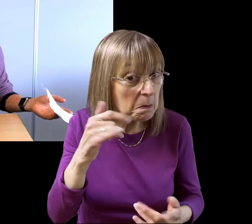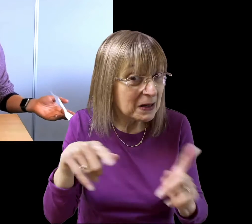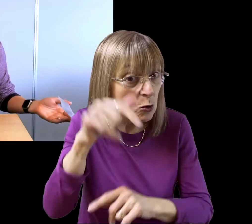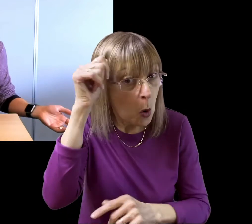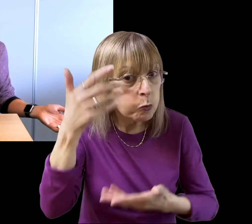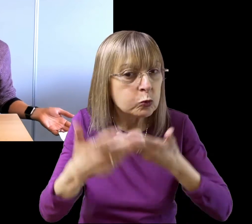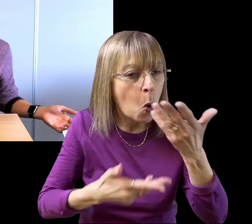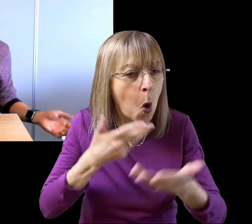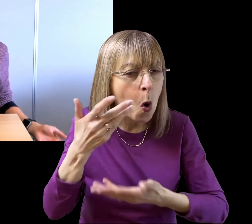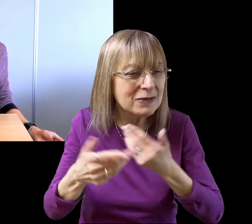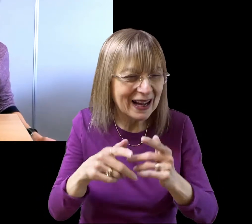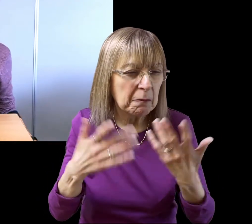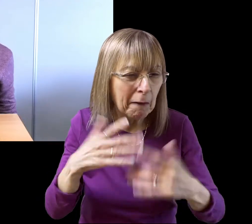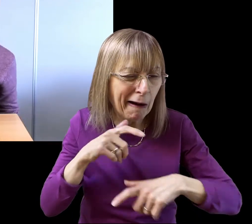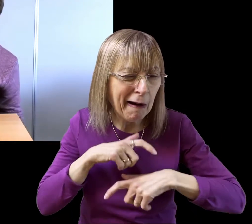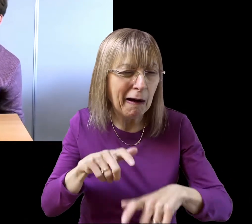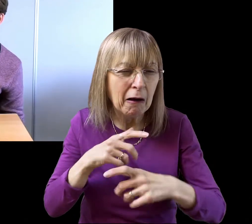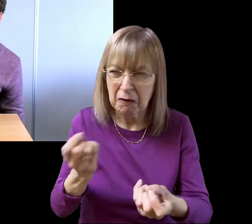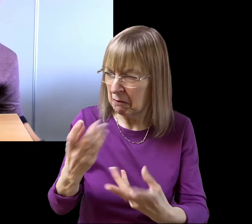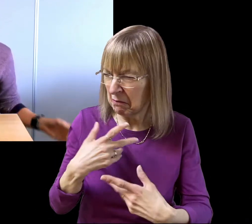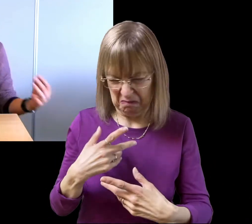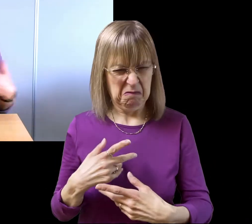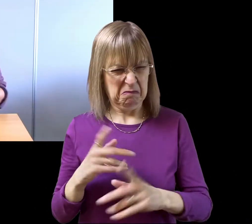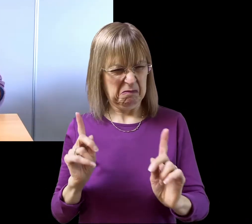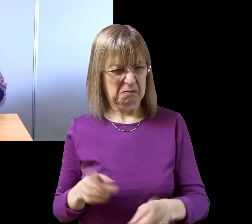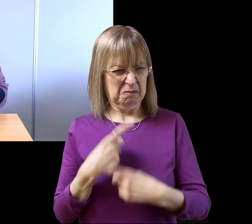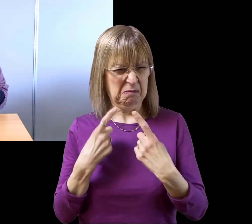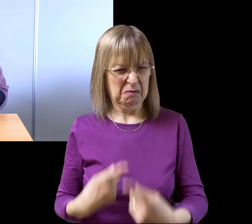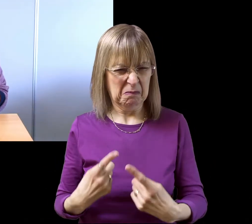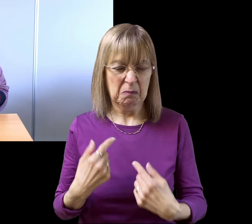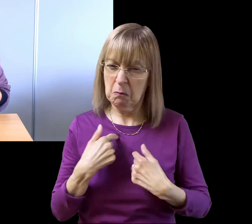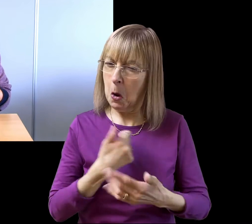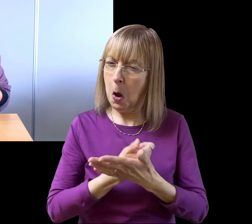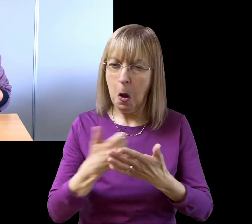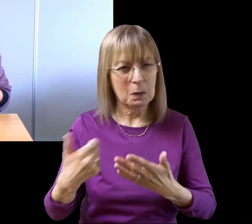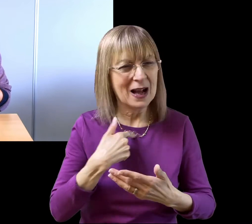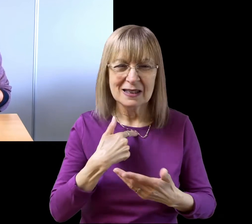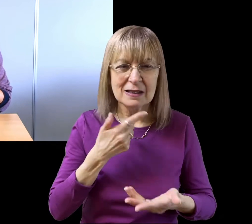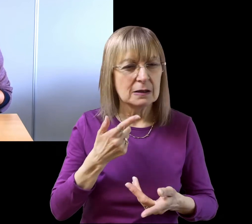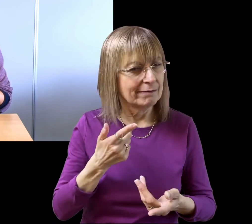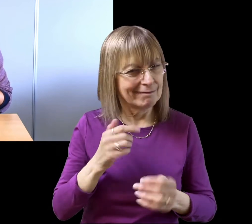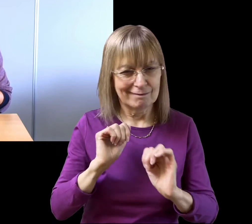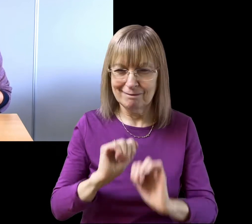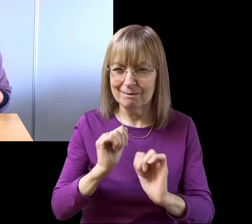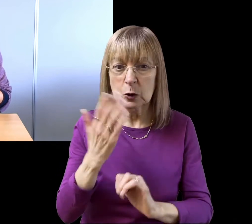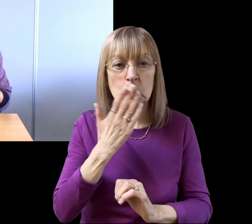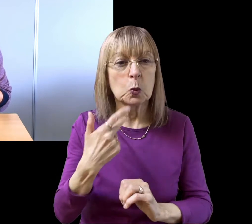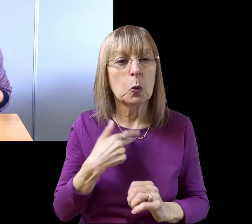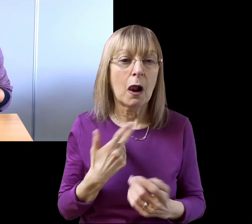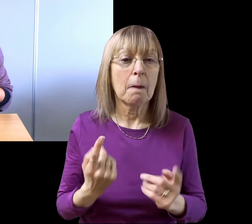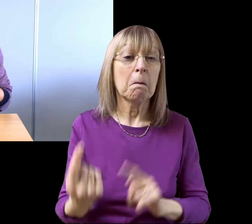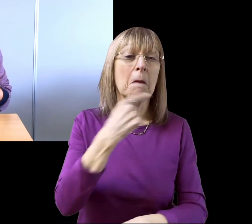heard this. The legend goes that it's impossible. We always used to do this when I was in school, wasting time in the back